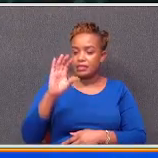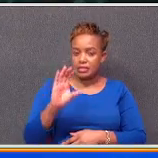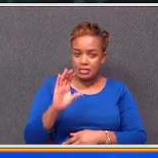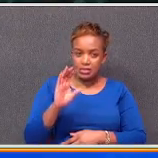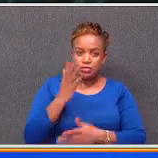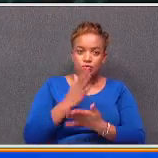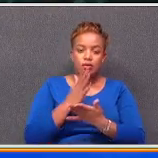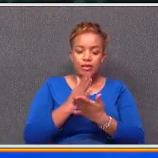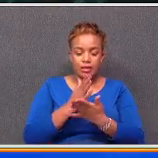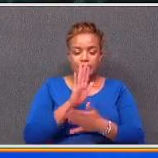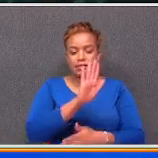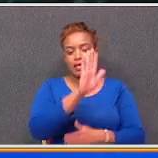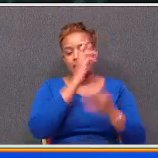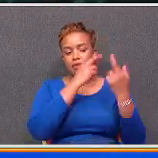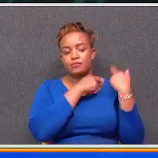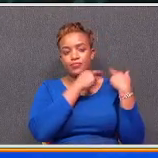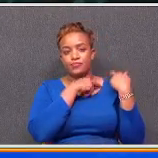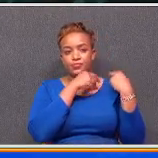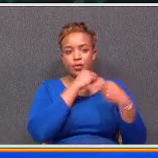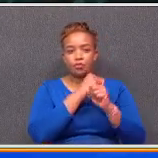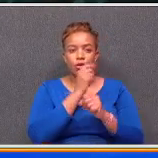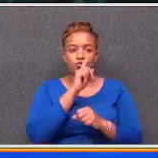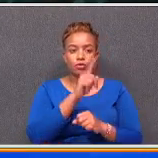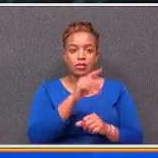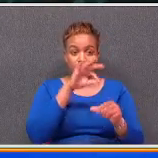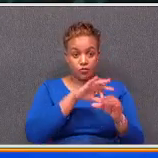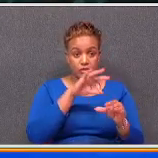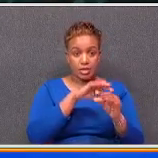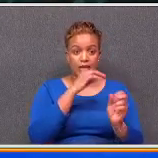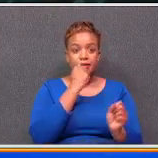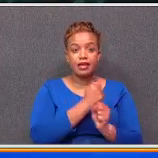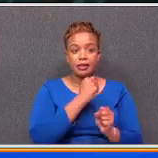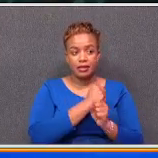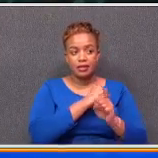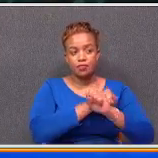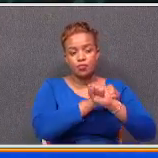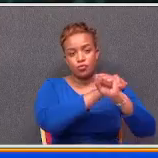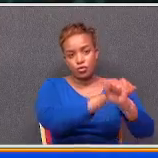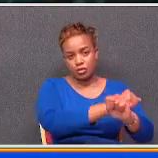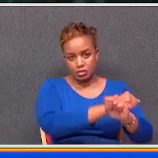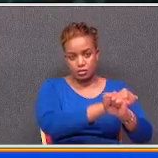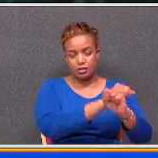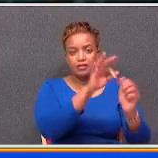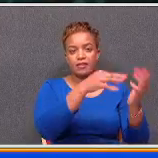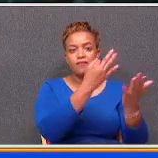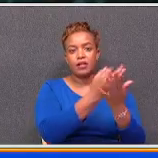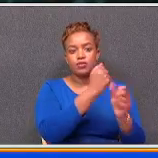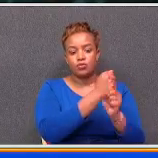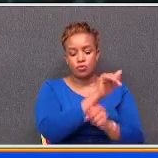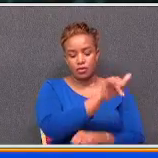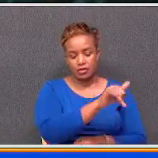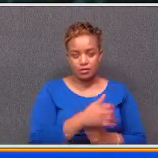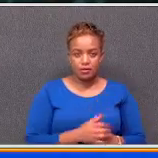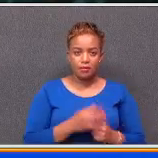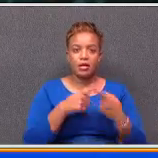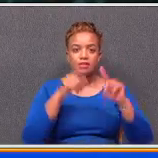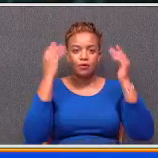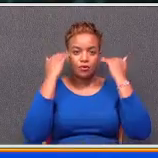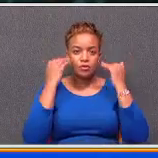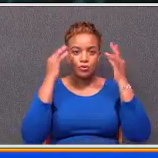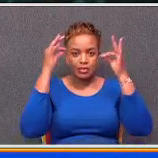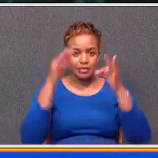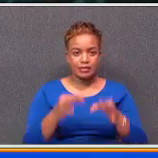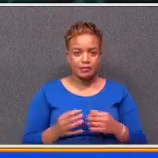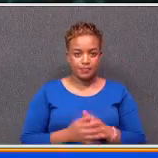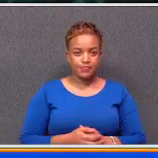it's their responsibility to ensure that the votes are casted and protected. And they failed to do that. But the courts will decide.